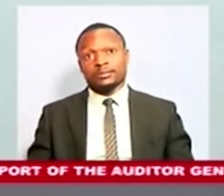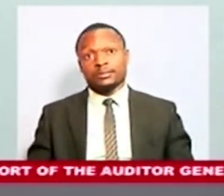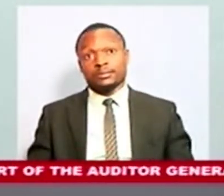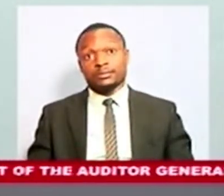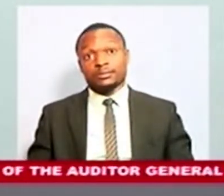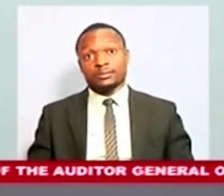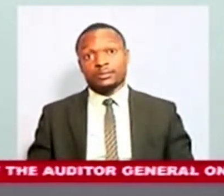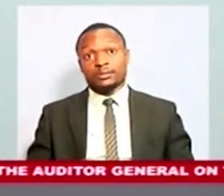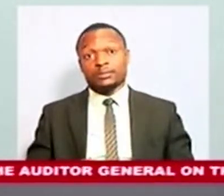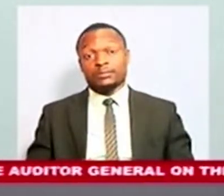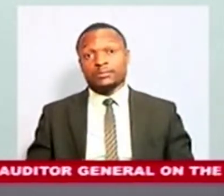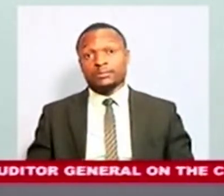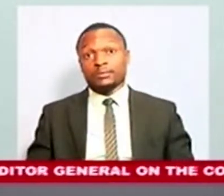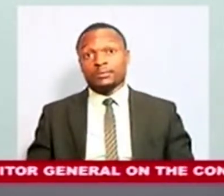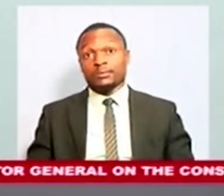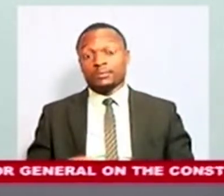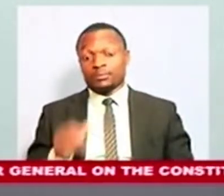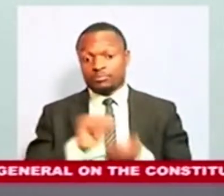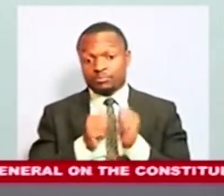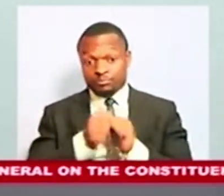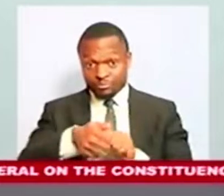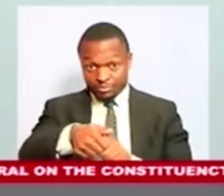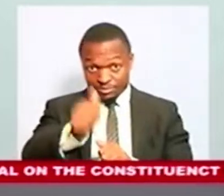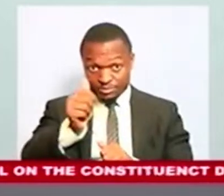indictment on you.